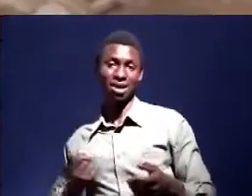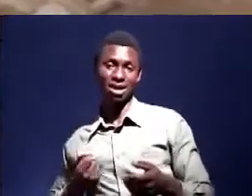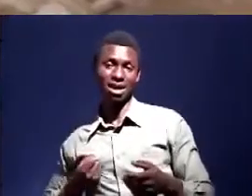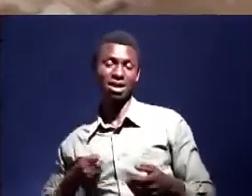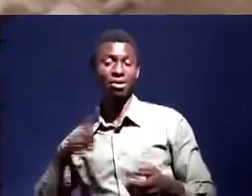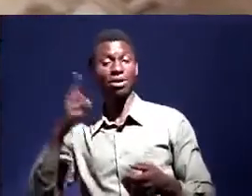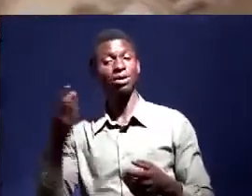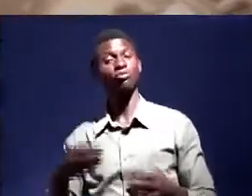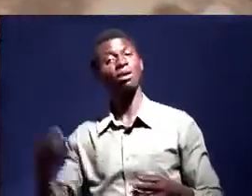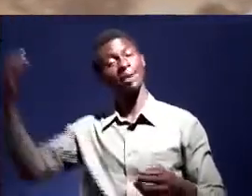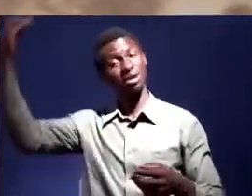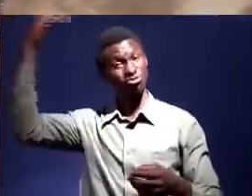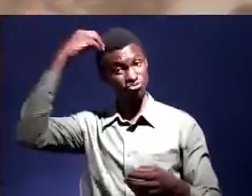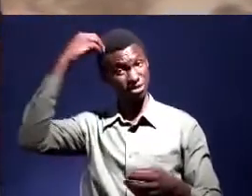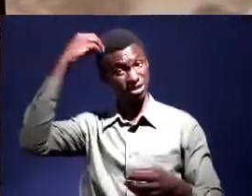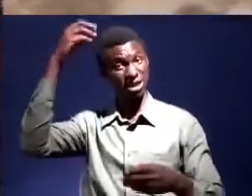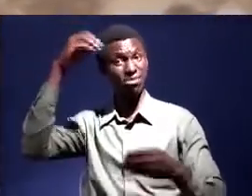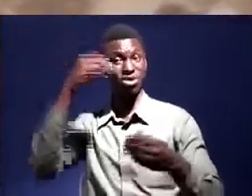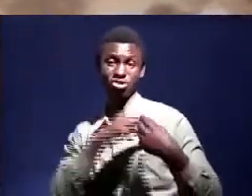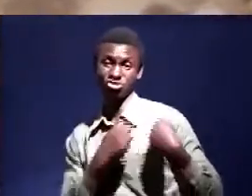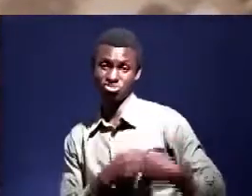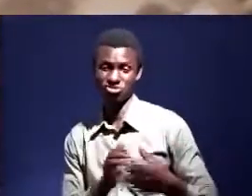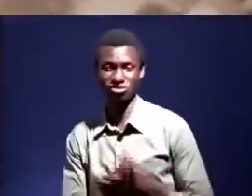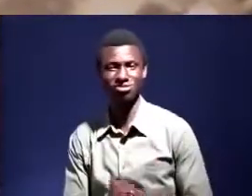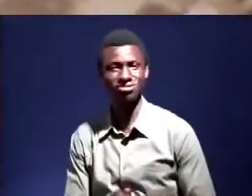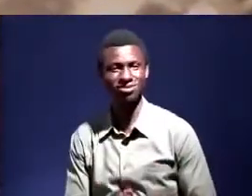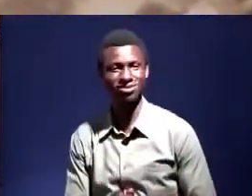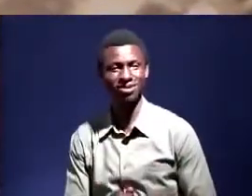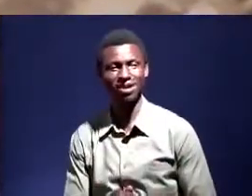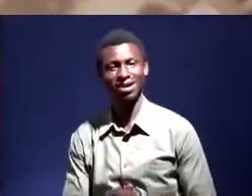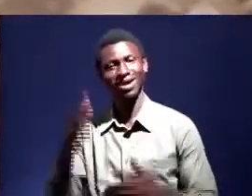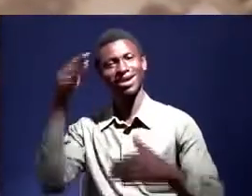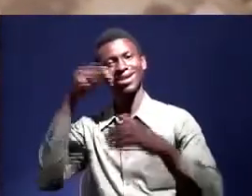In Acts 2:42, the Bible says that